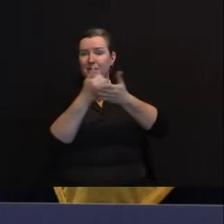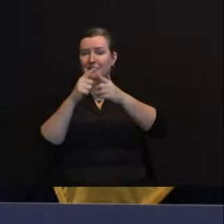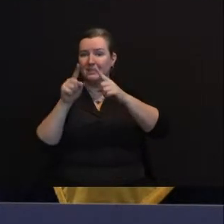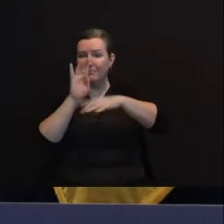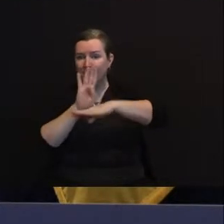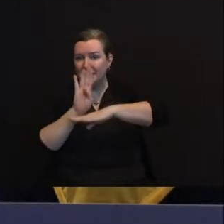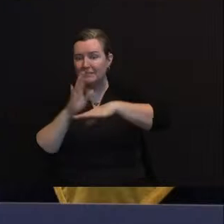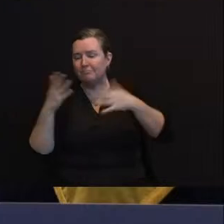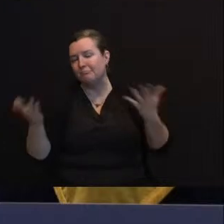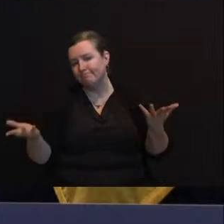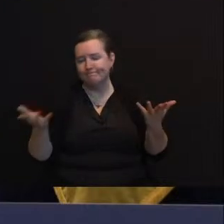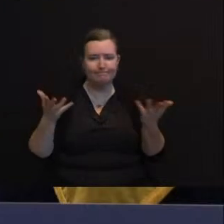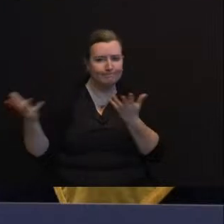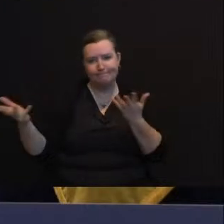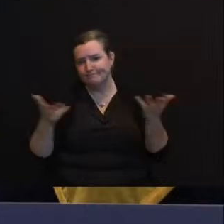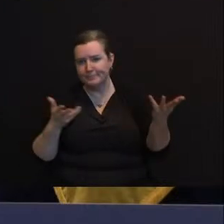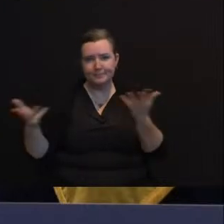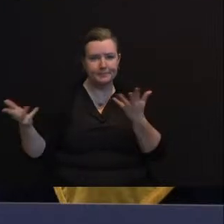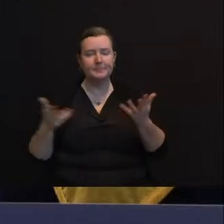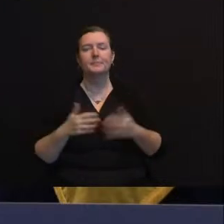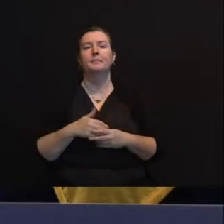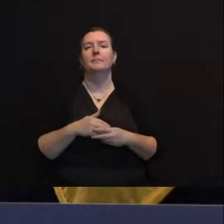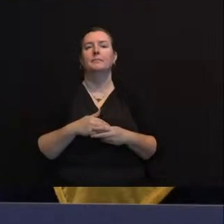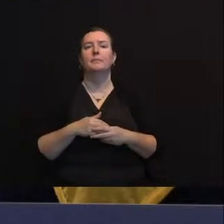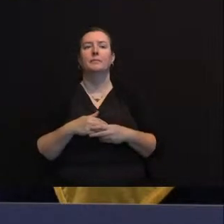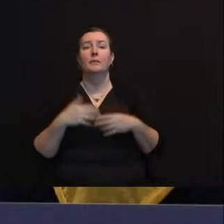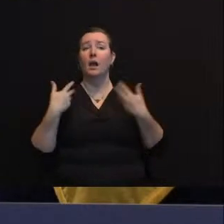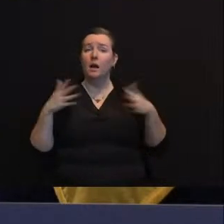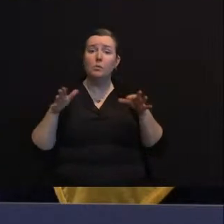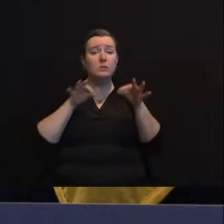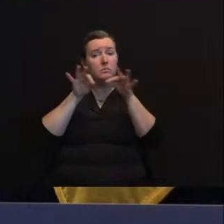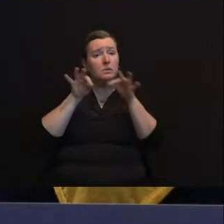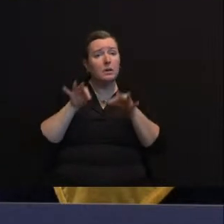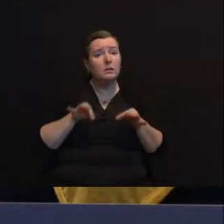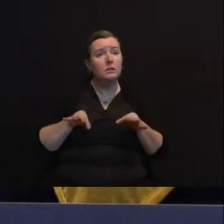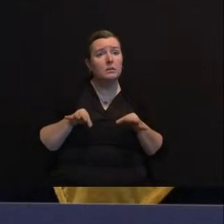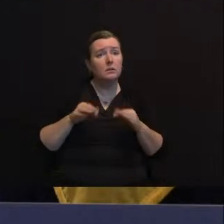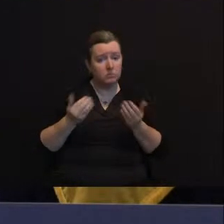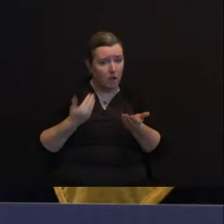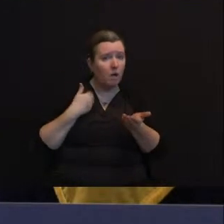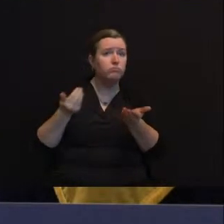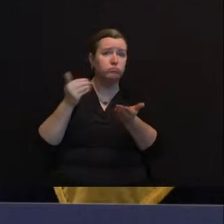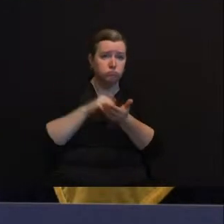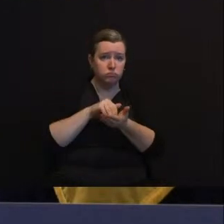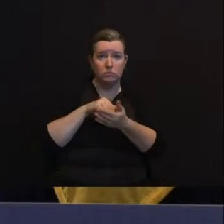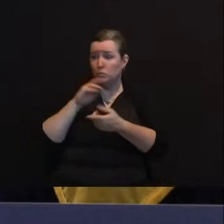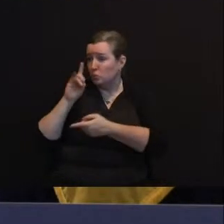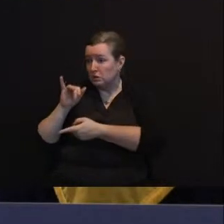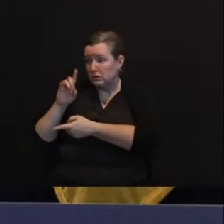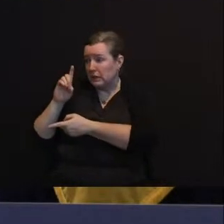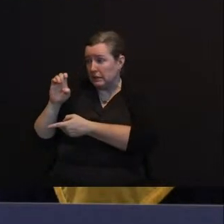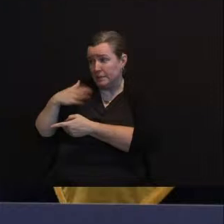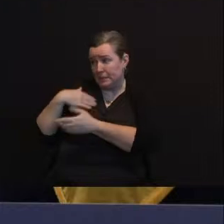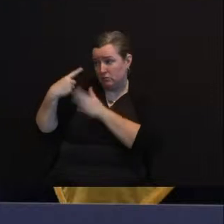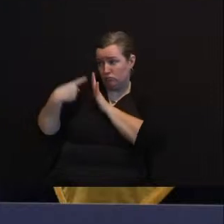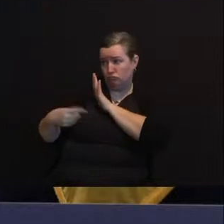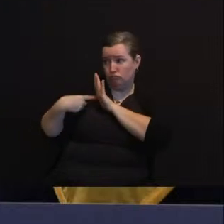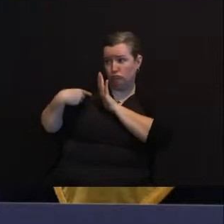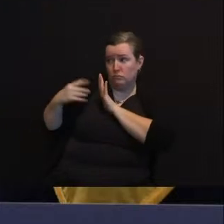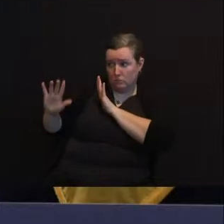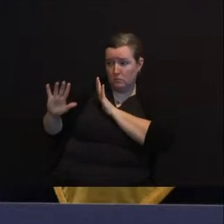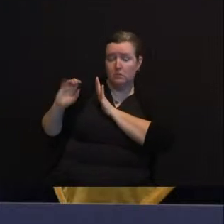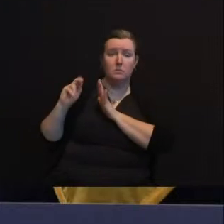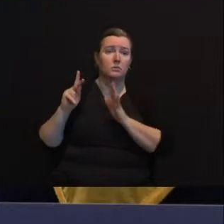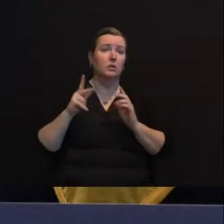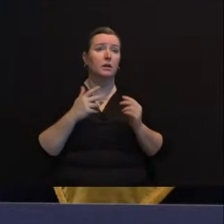this before, and Ed, I will say it again, and you'll correct me. Both statements can be